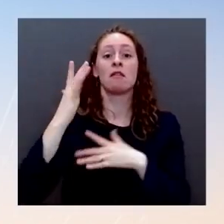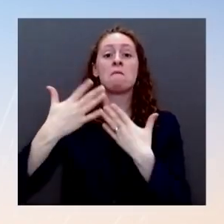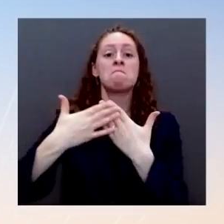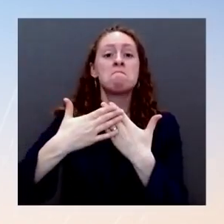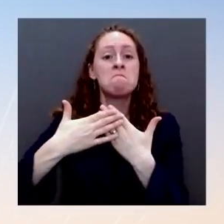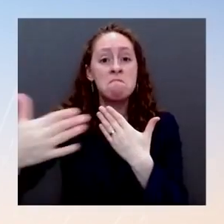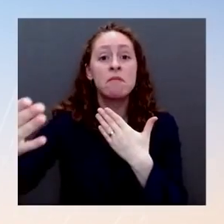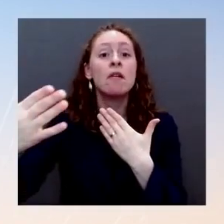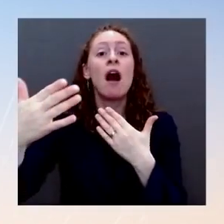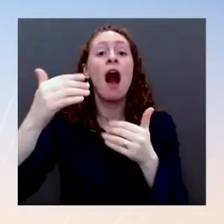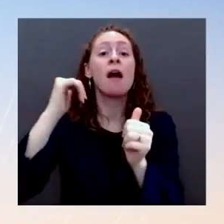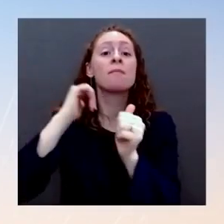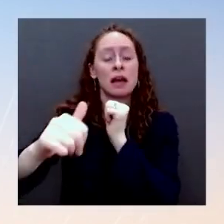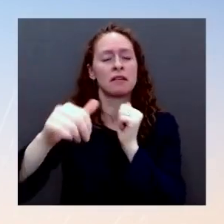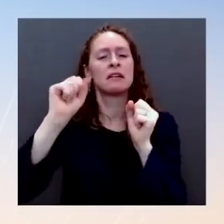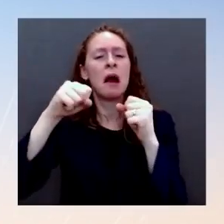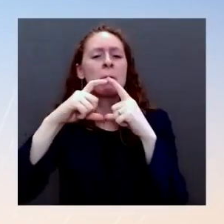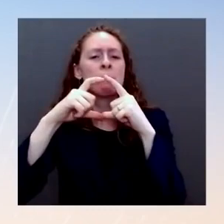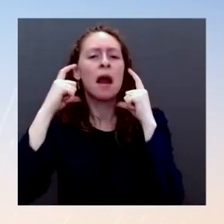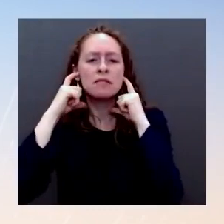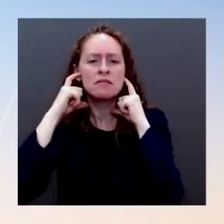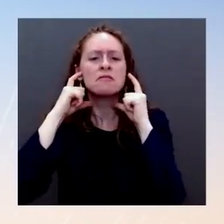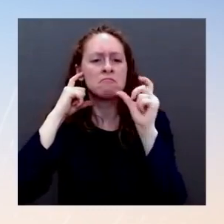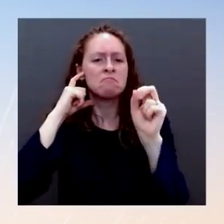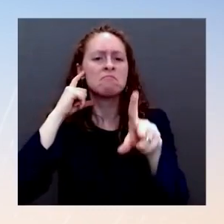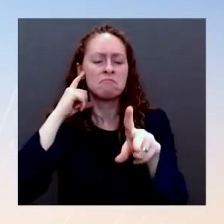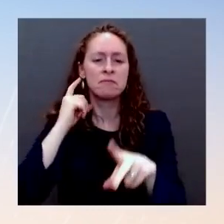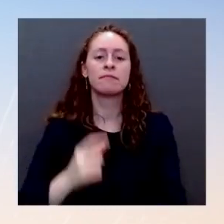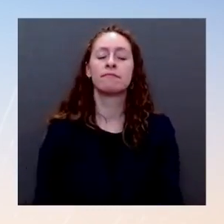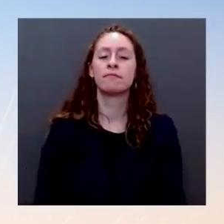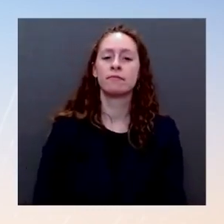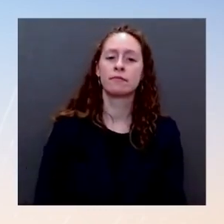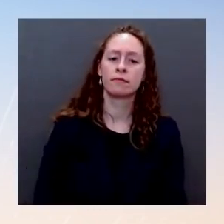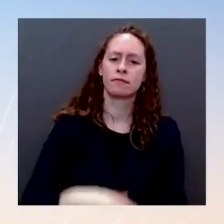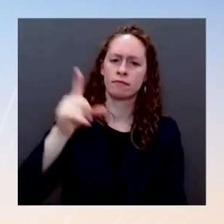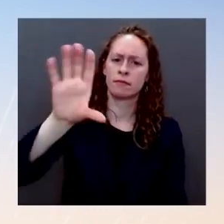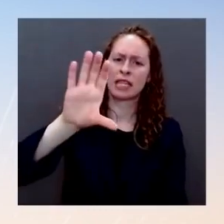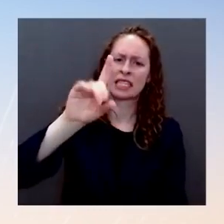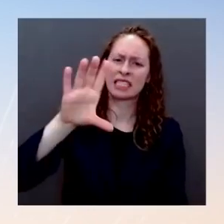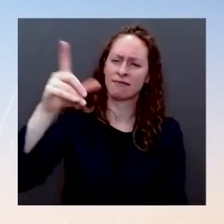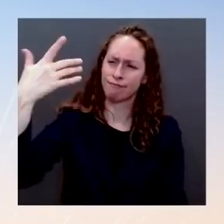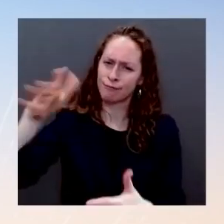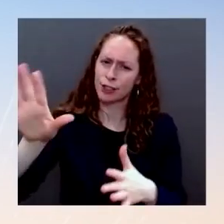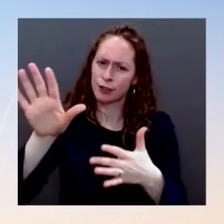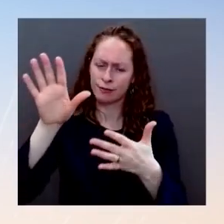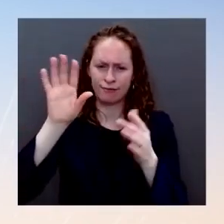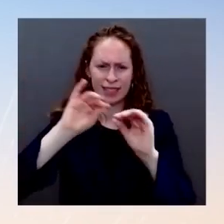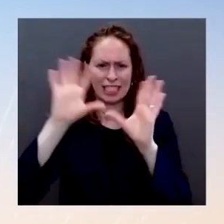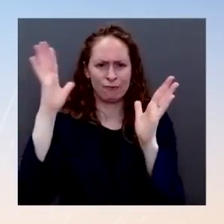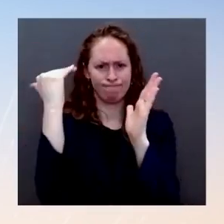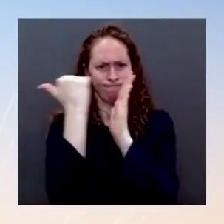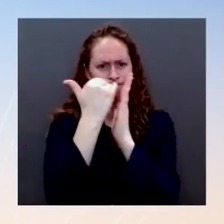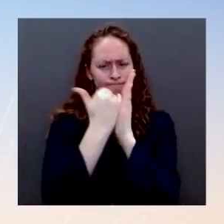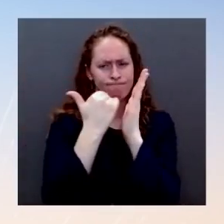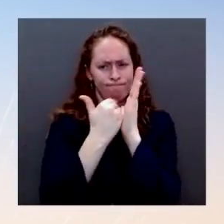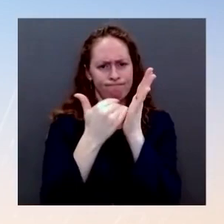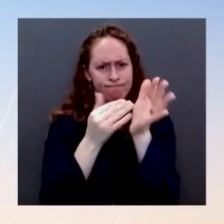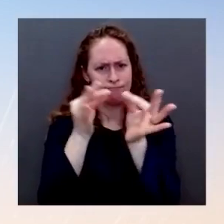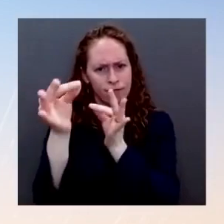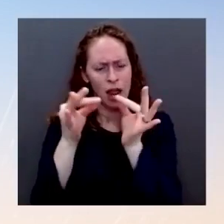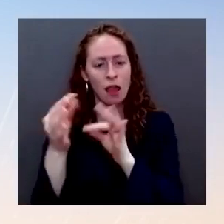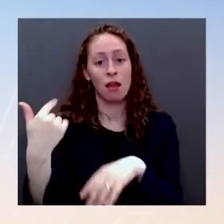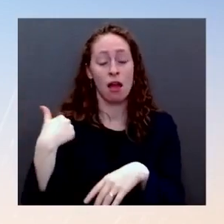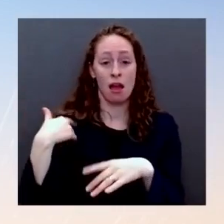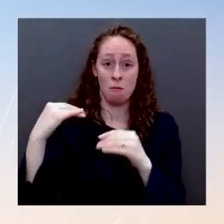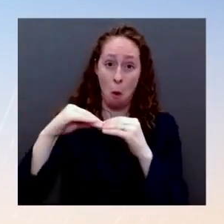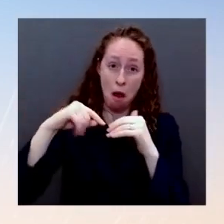gone out on that at this point in time, so I won't speak to that ahead of them. But they are just continuing to assess every day, every week, what